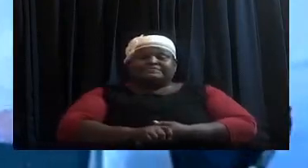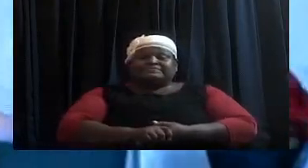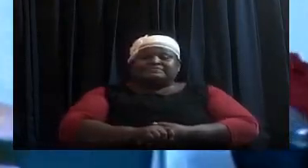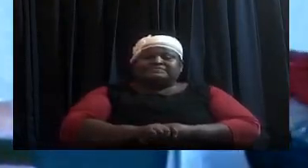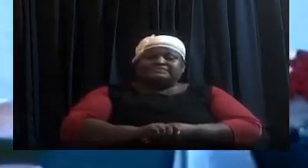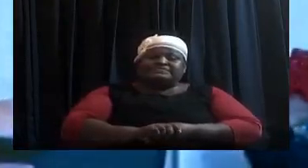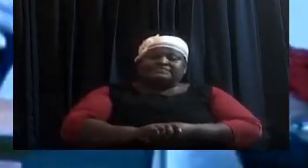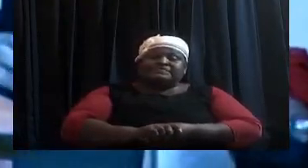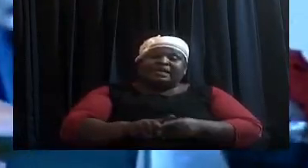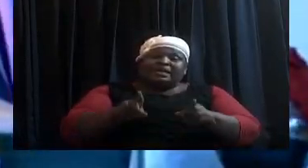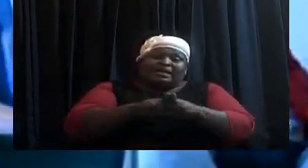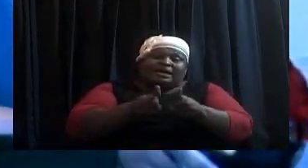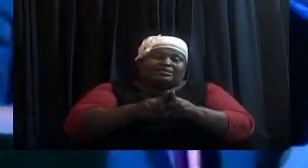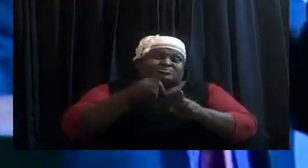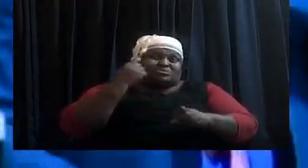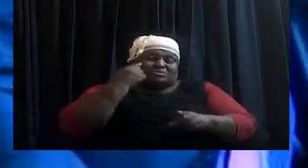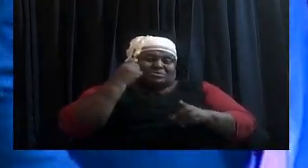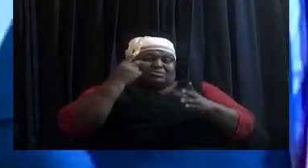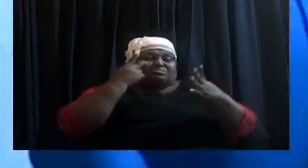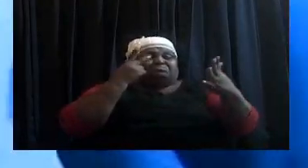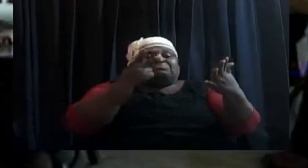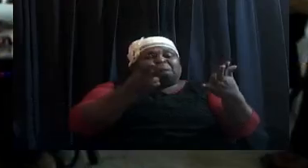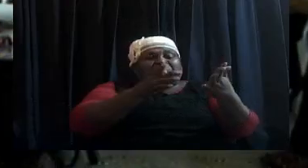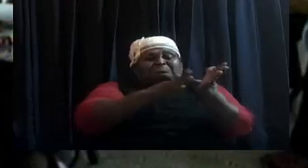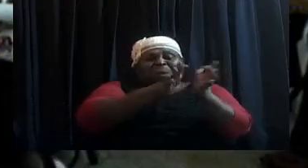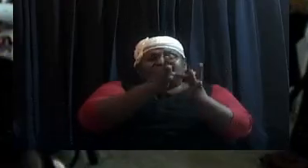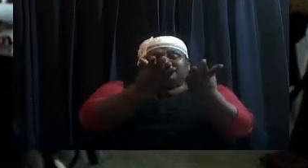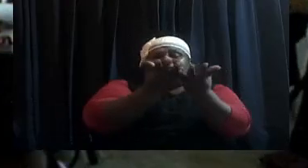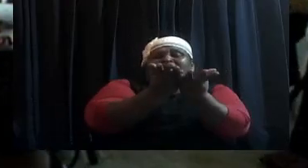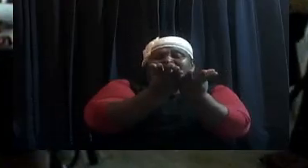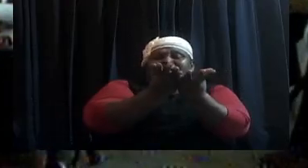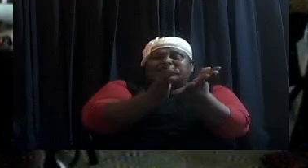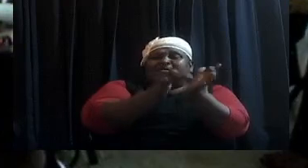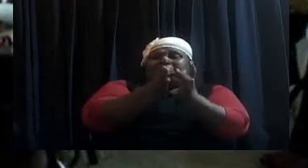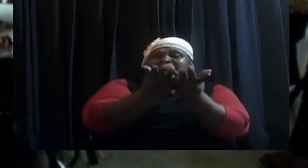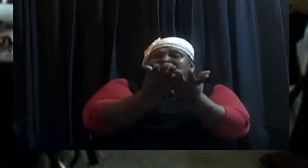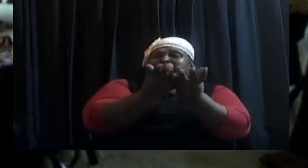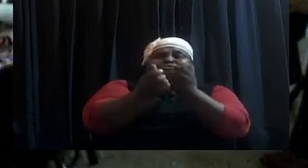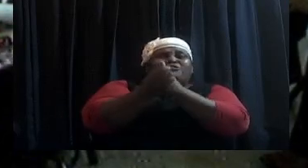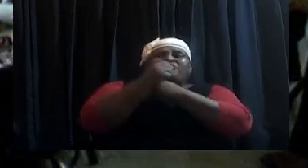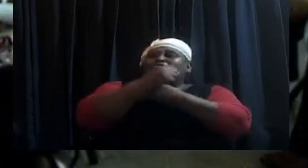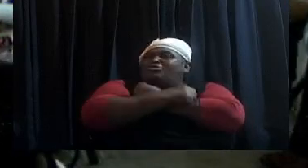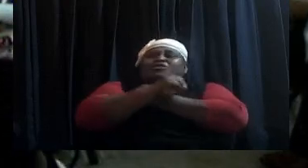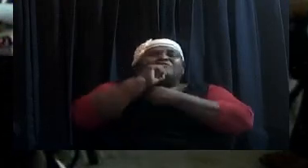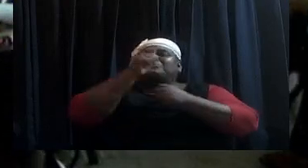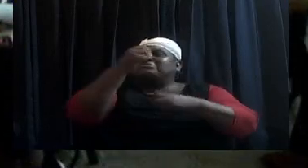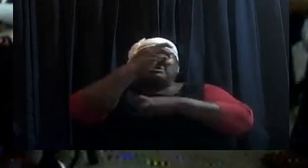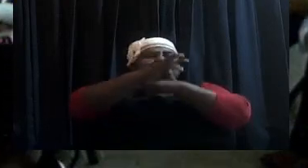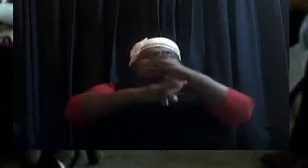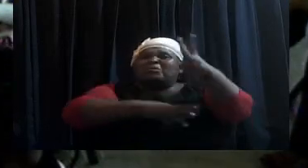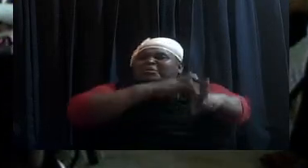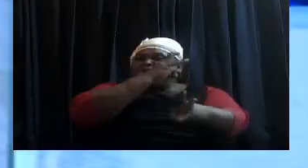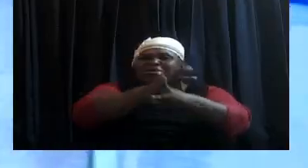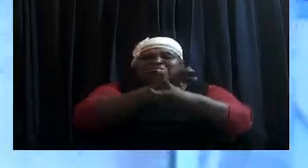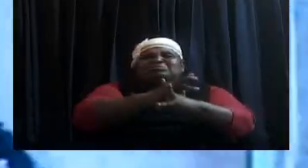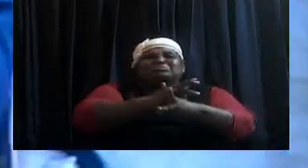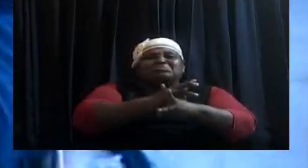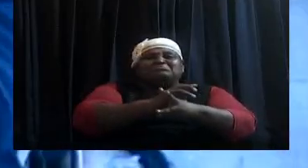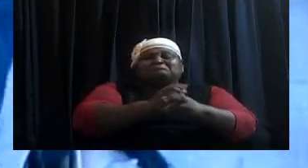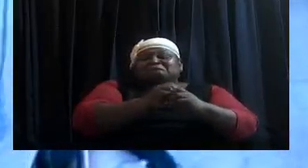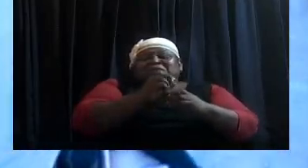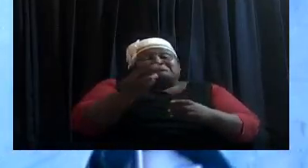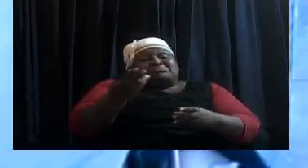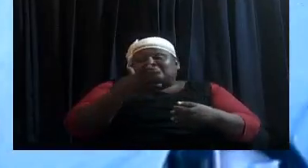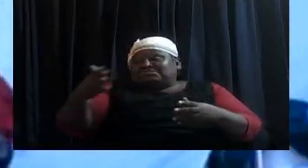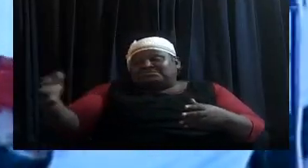God. And so when we look at the Bible said, love not the world. Amen. Nor the things